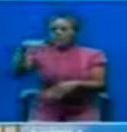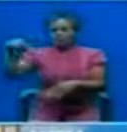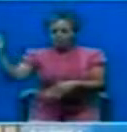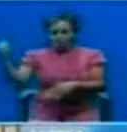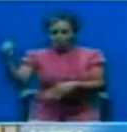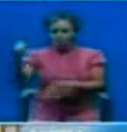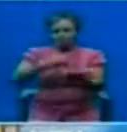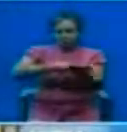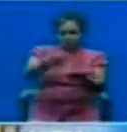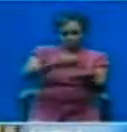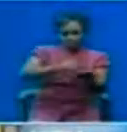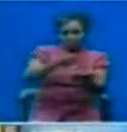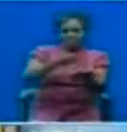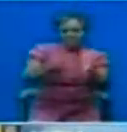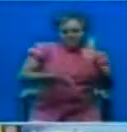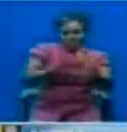walimaliza kuuza na